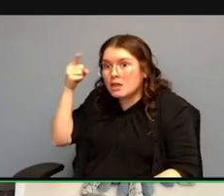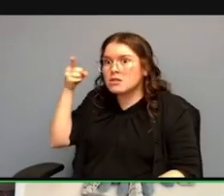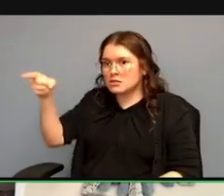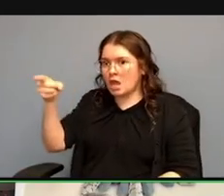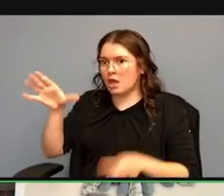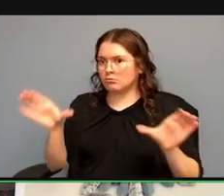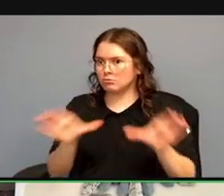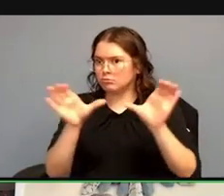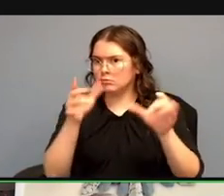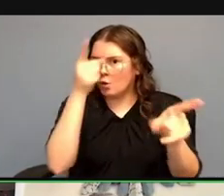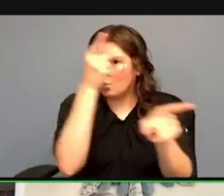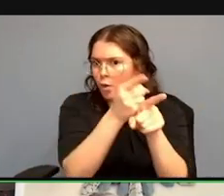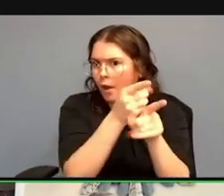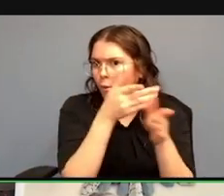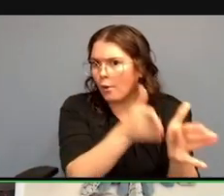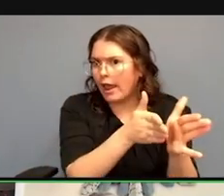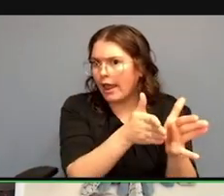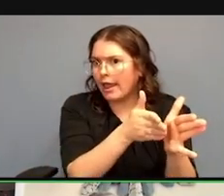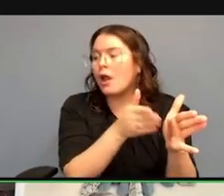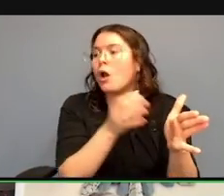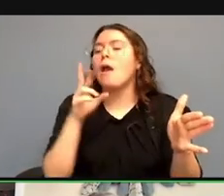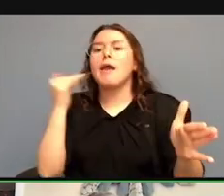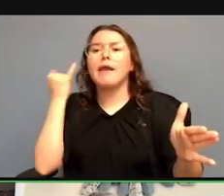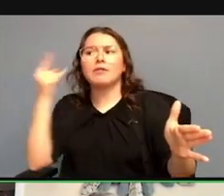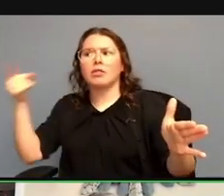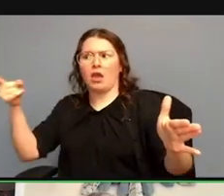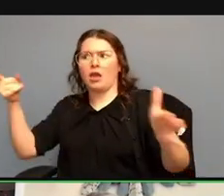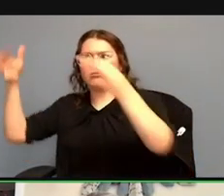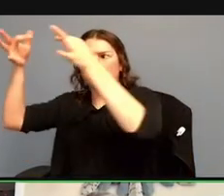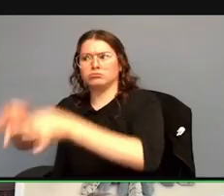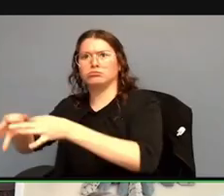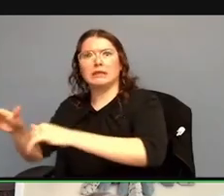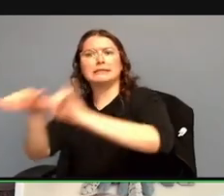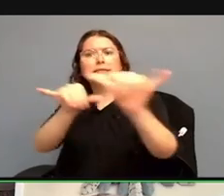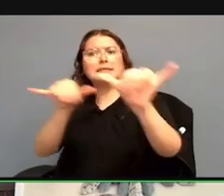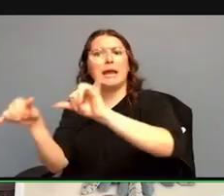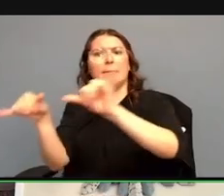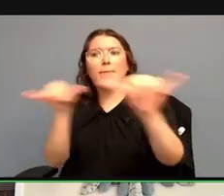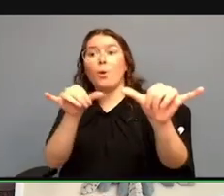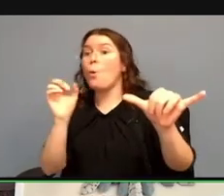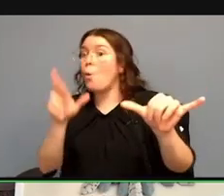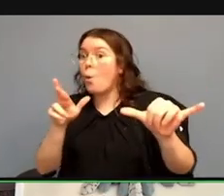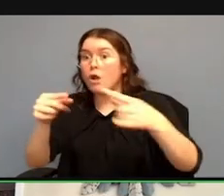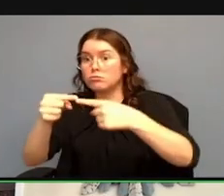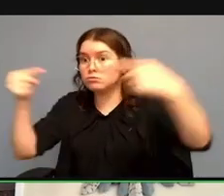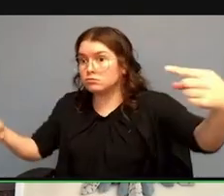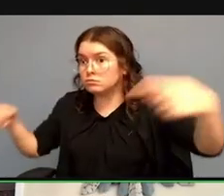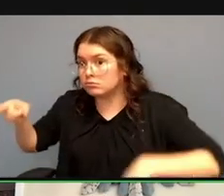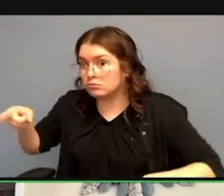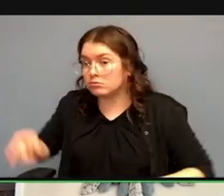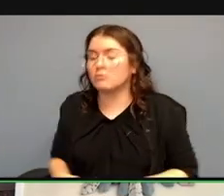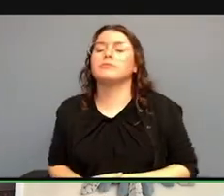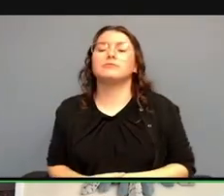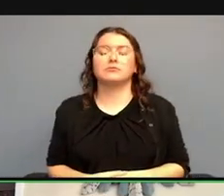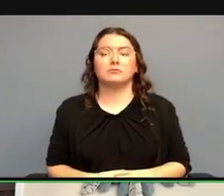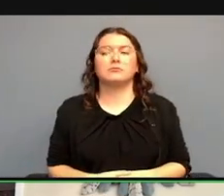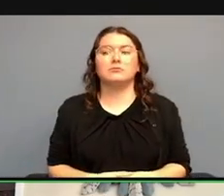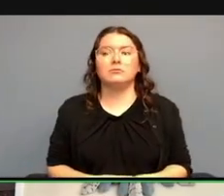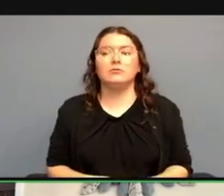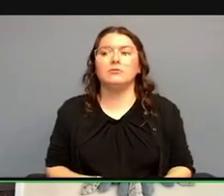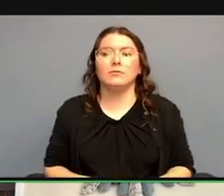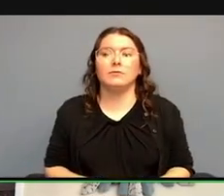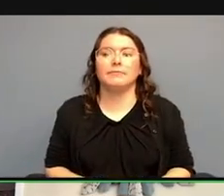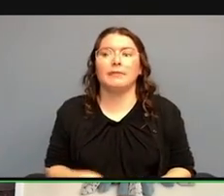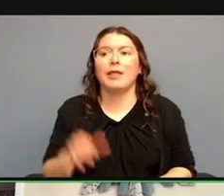conducted correctly and if they come to the same conclusions or not. And so that's